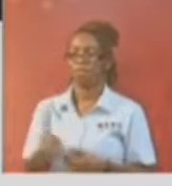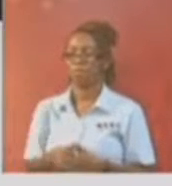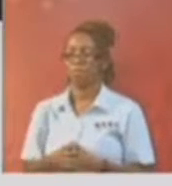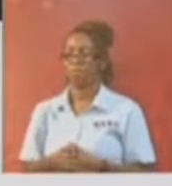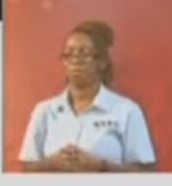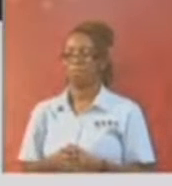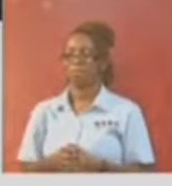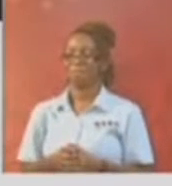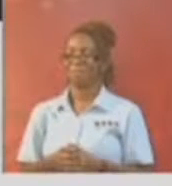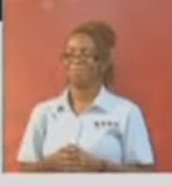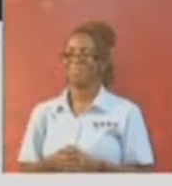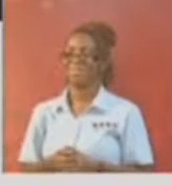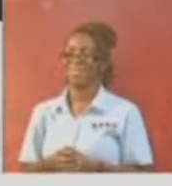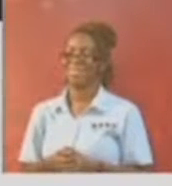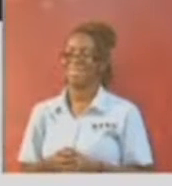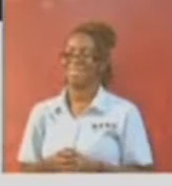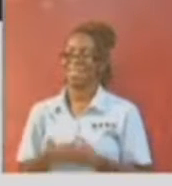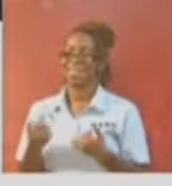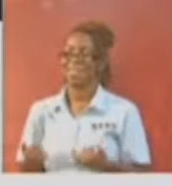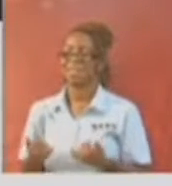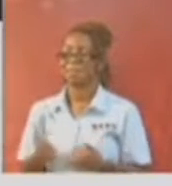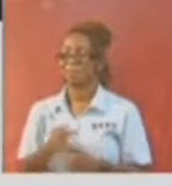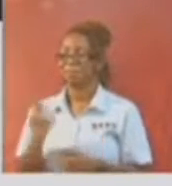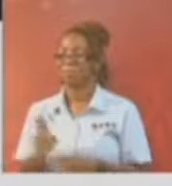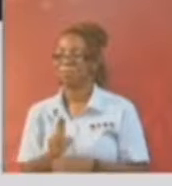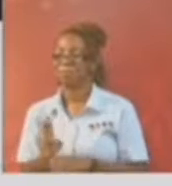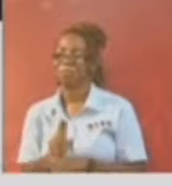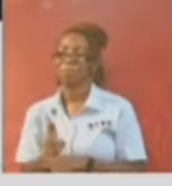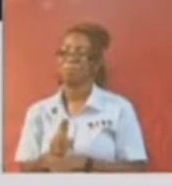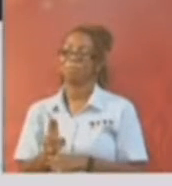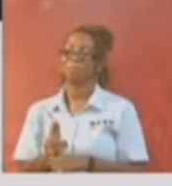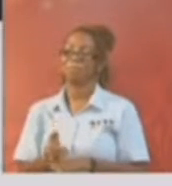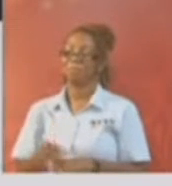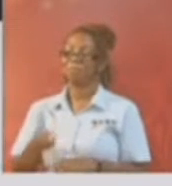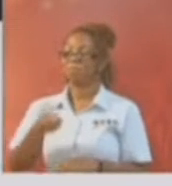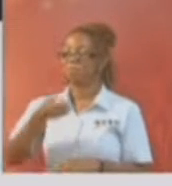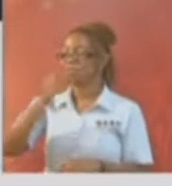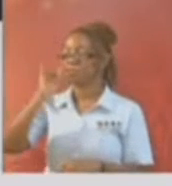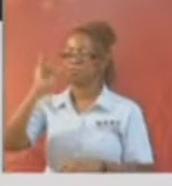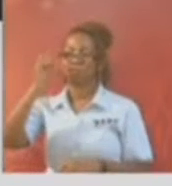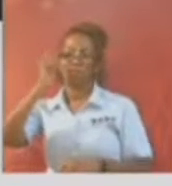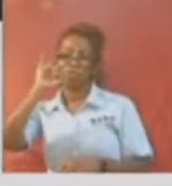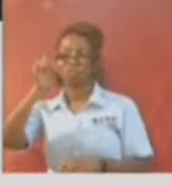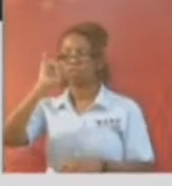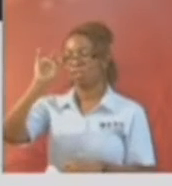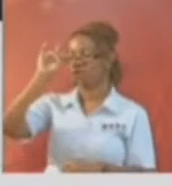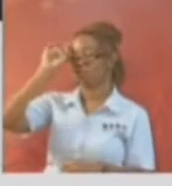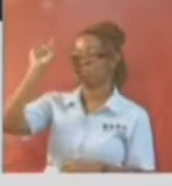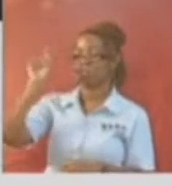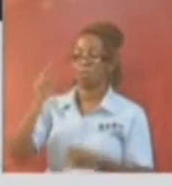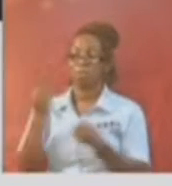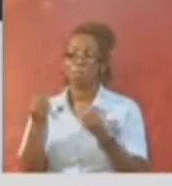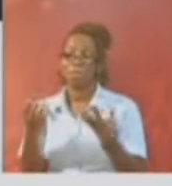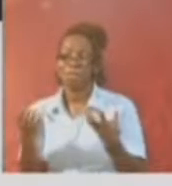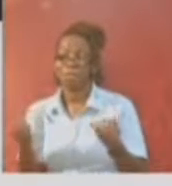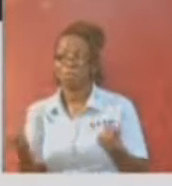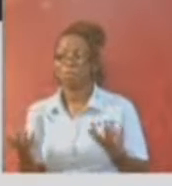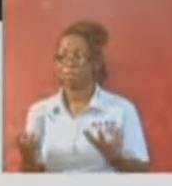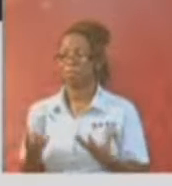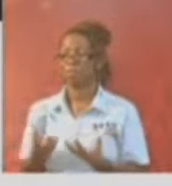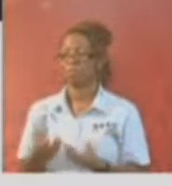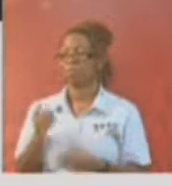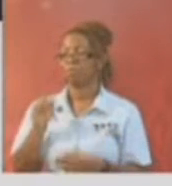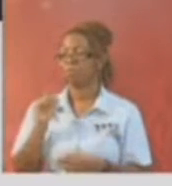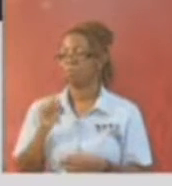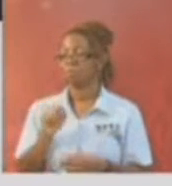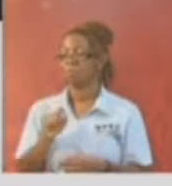use, especially heavy use, weakens the immune system and reduces its ability to cope with infectious